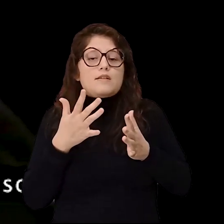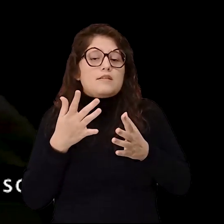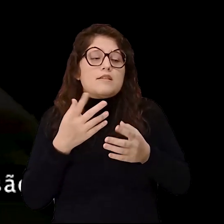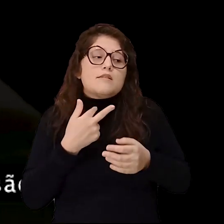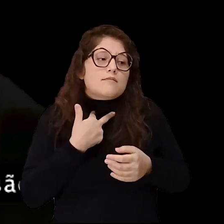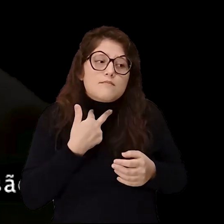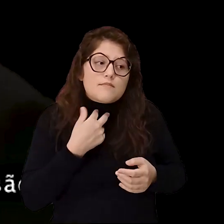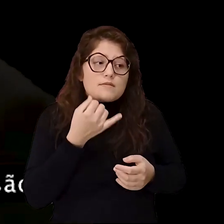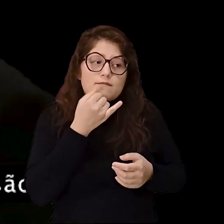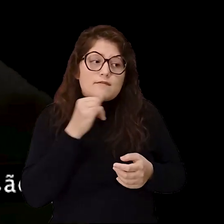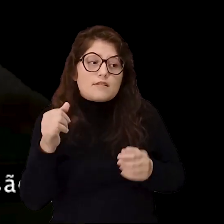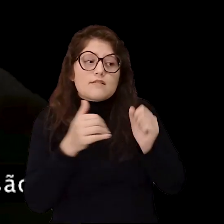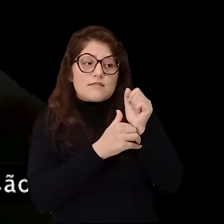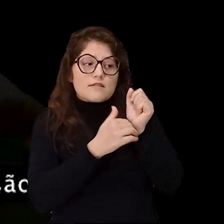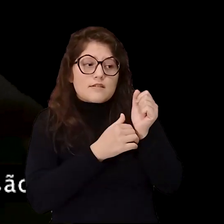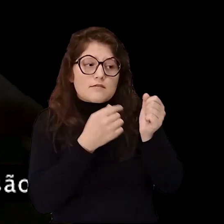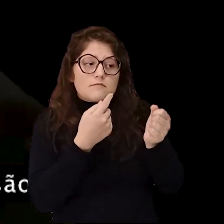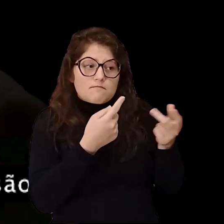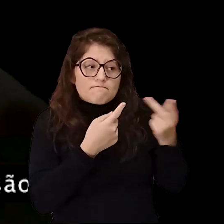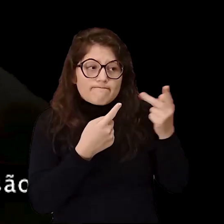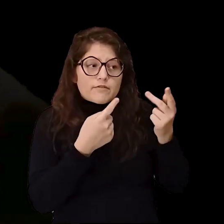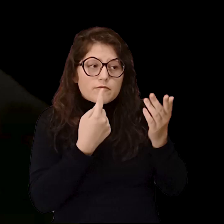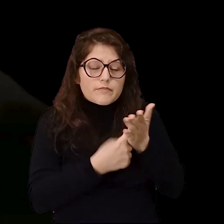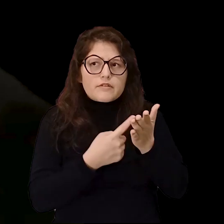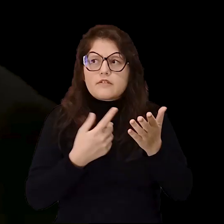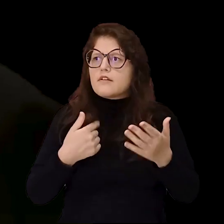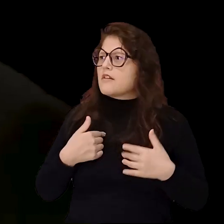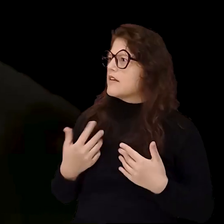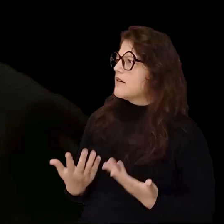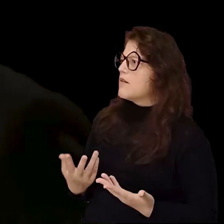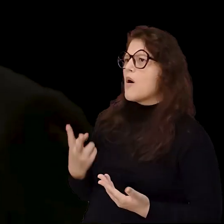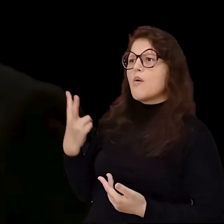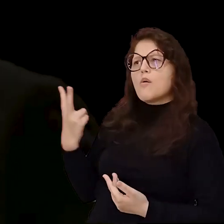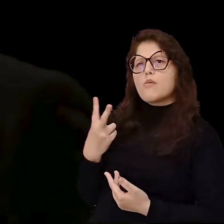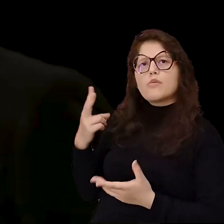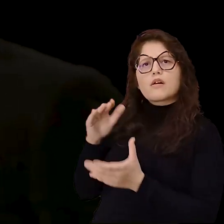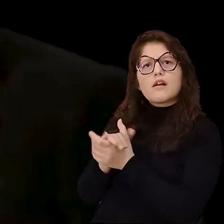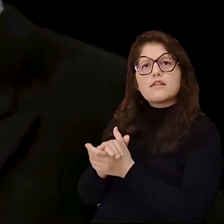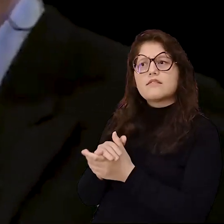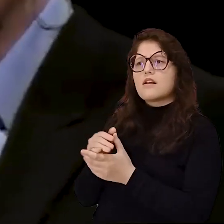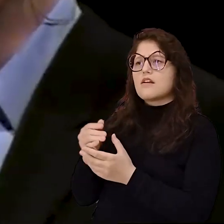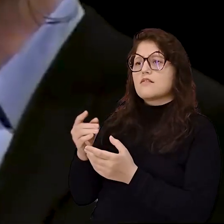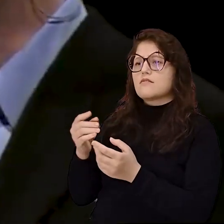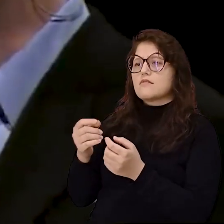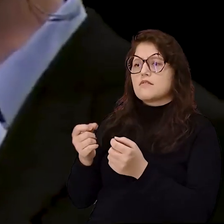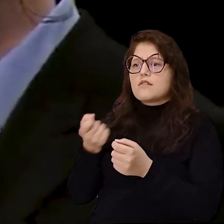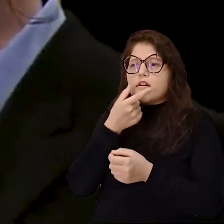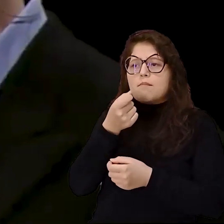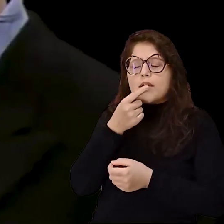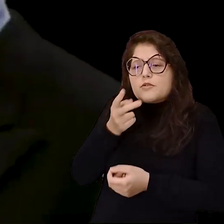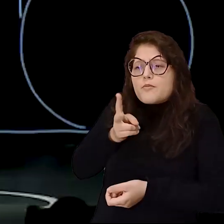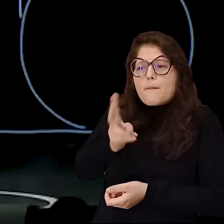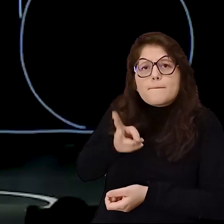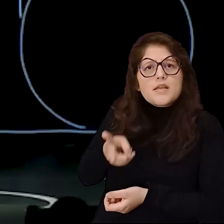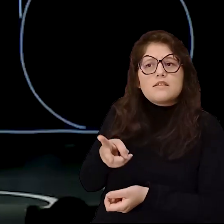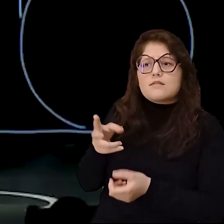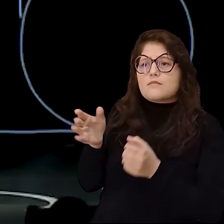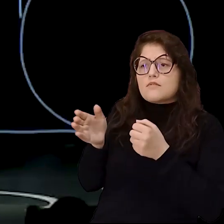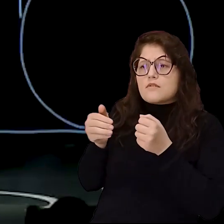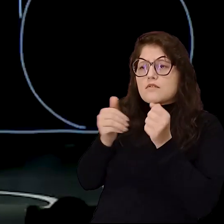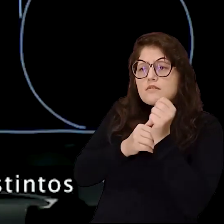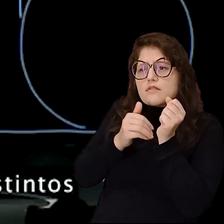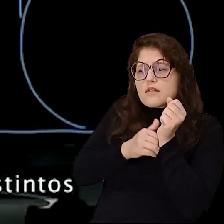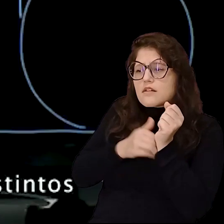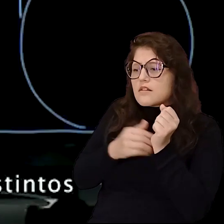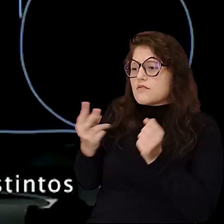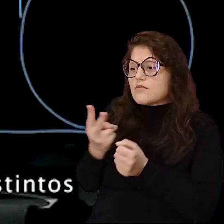she knew this, but I've been dealing with this depression and I'm taking some medication and I wondered what you think. They were